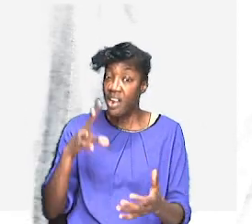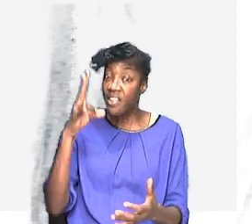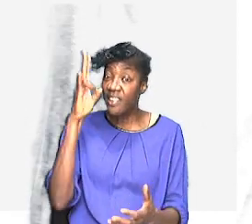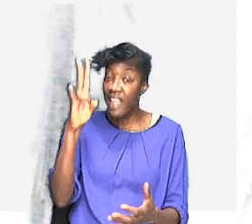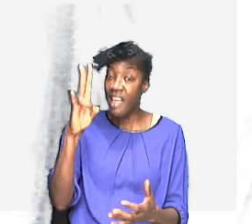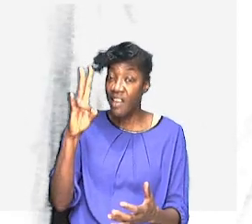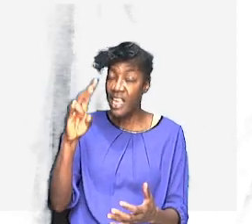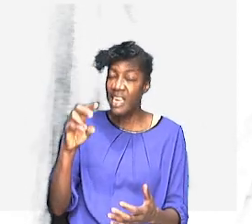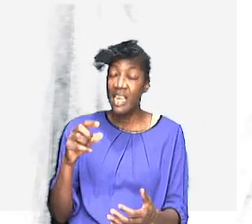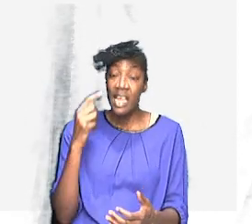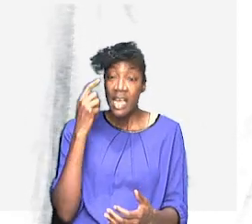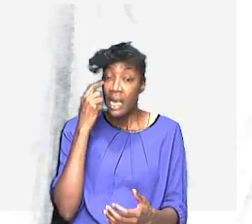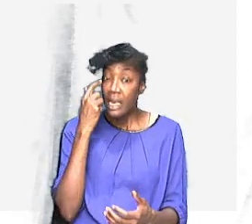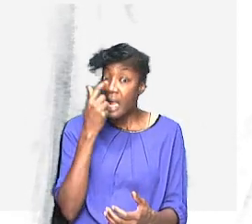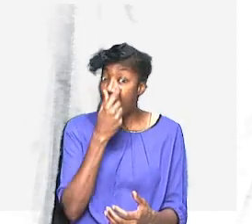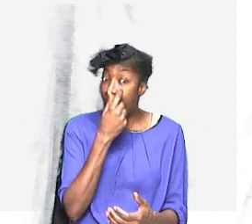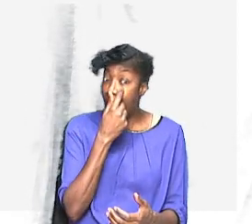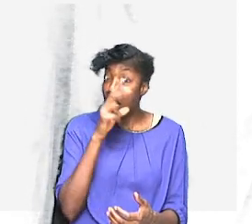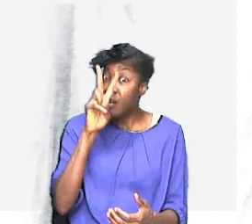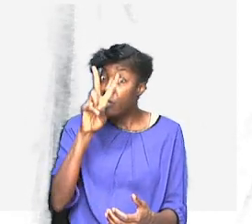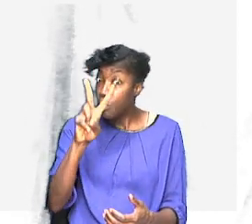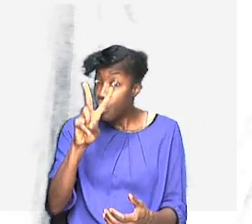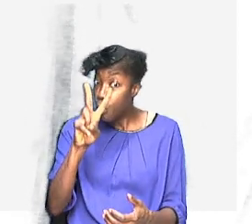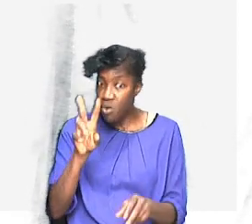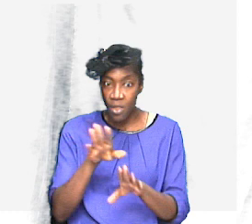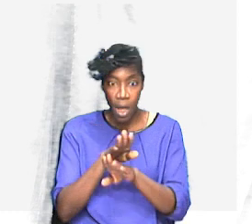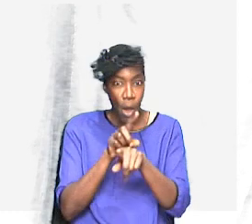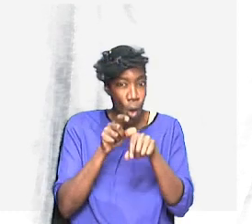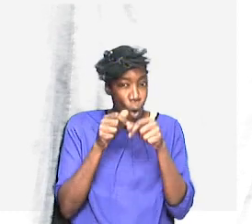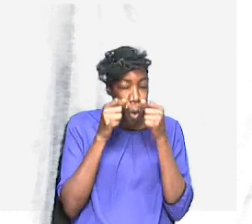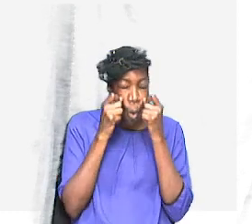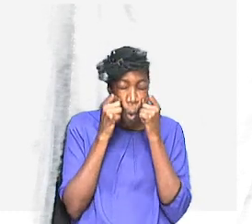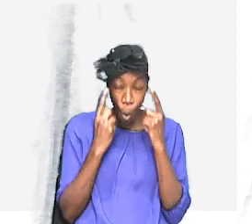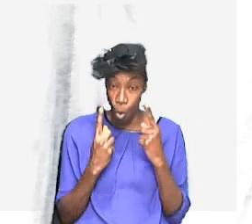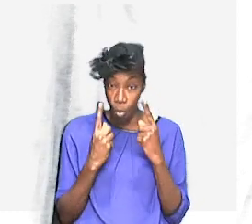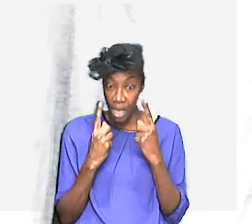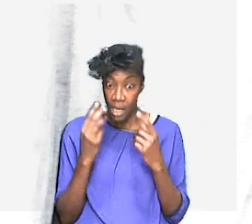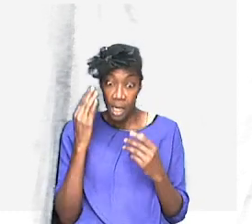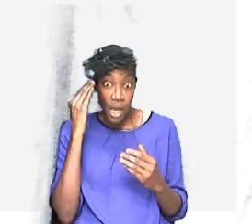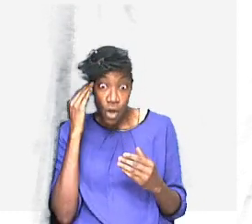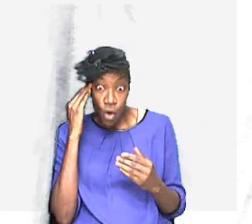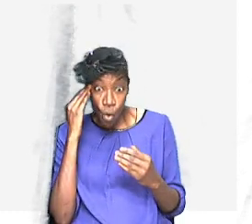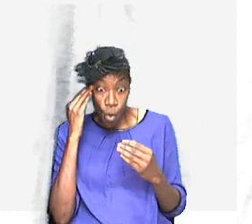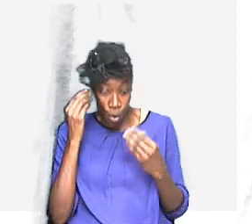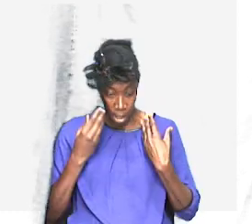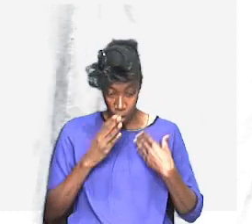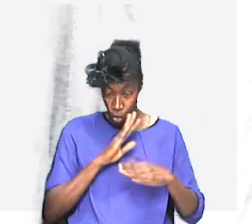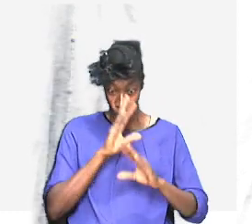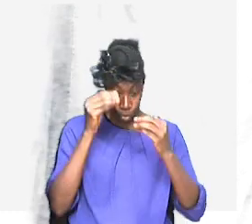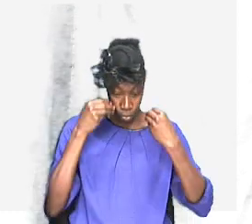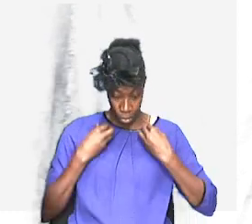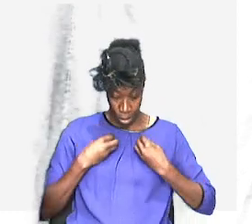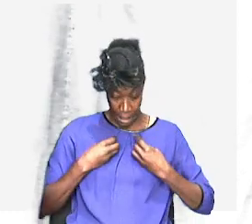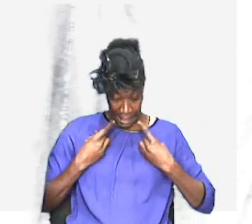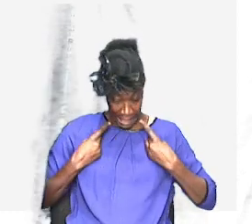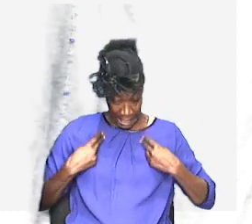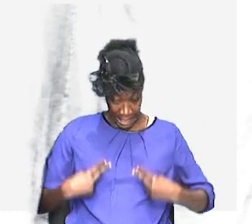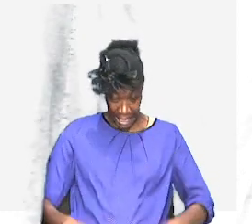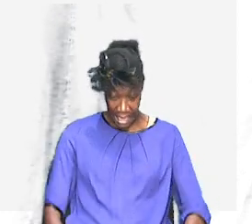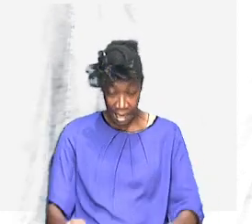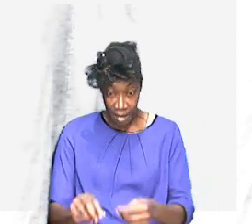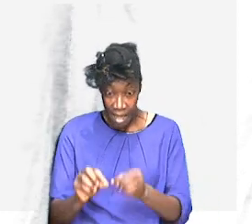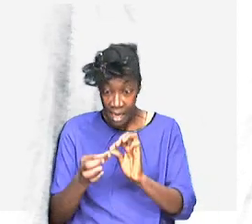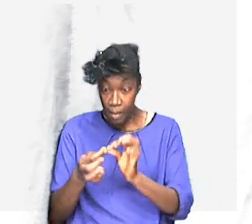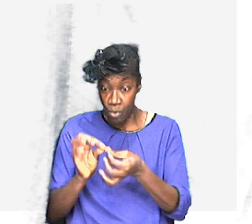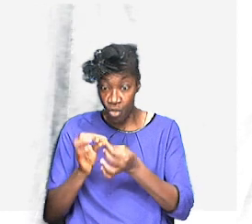says, "Then the eyes of both were open, and they knew that they were naked. And the Bible said, and they sewed fig